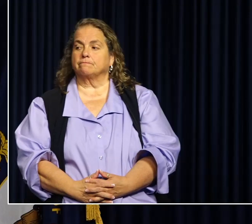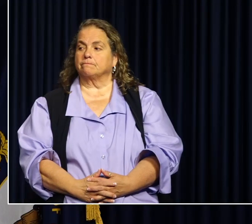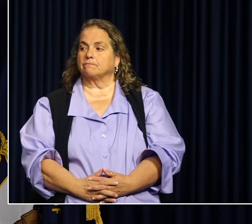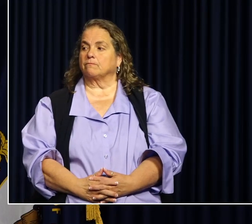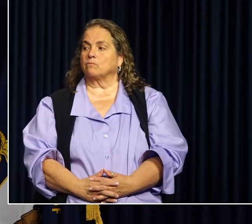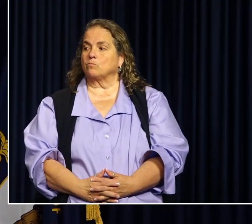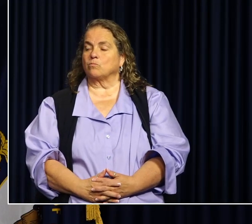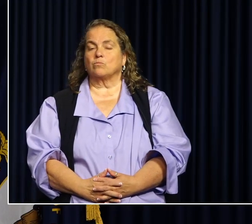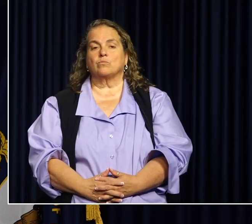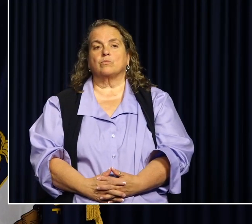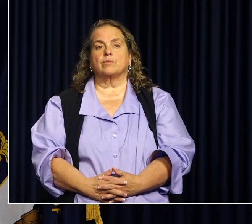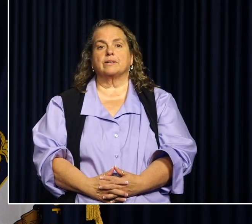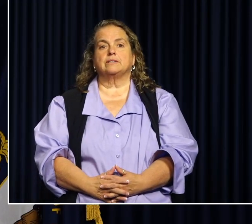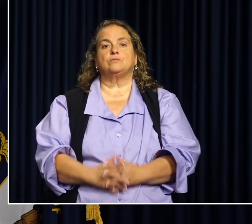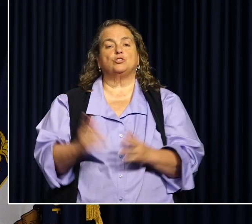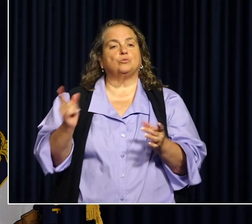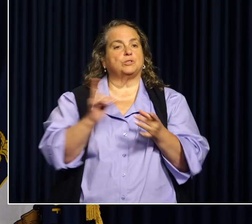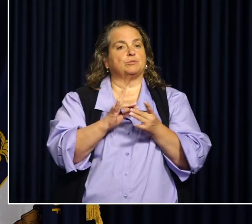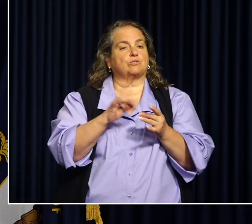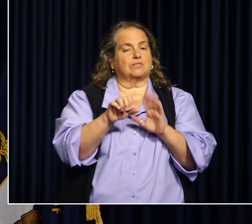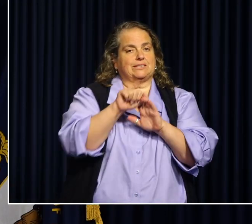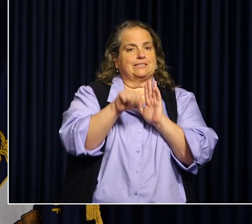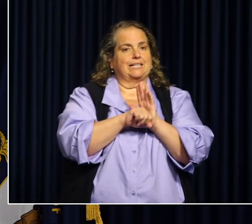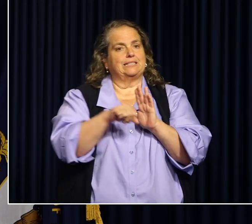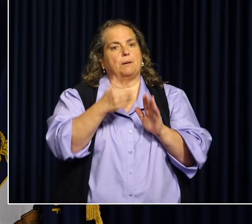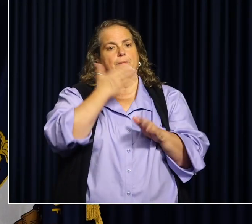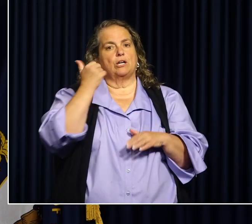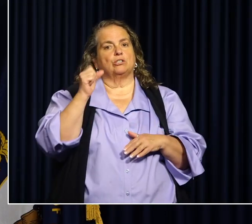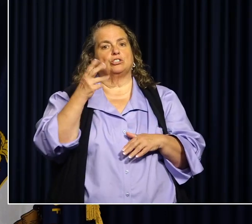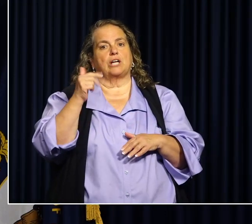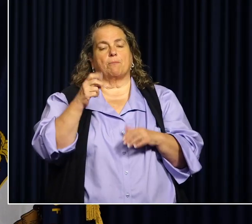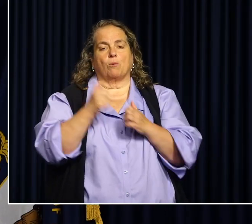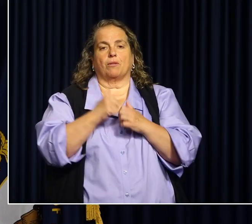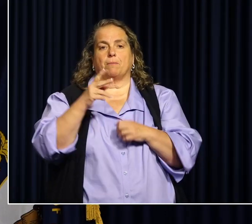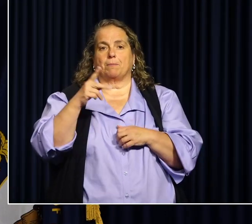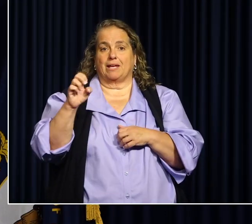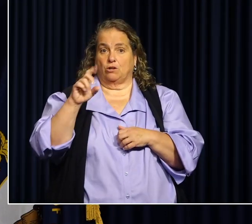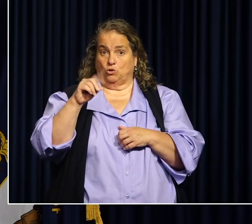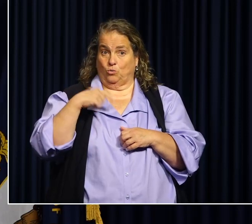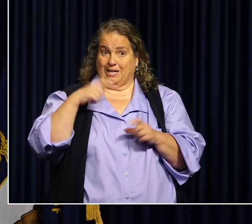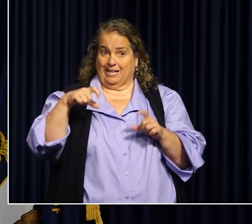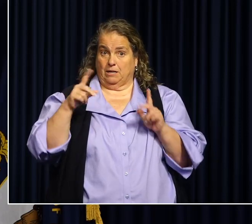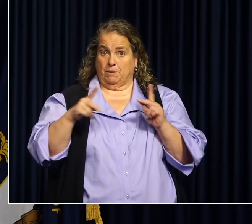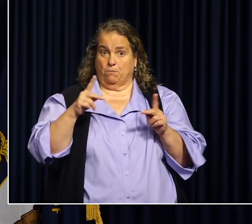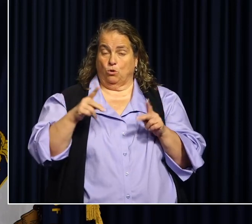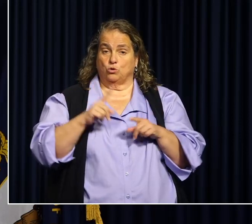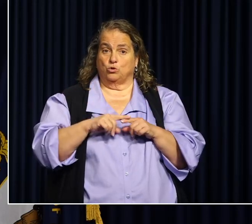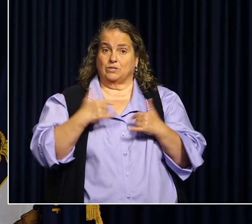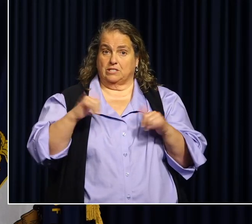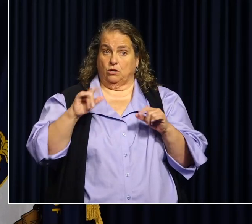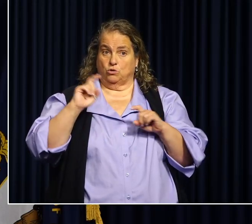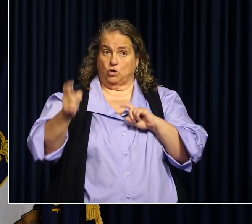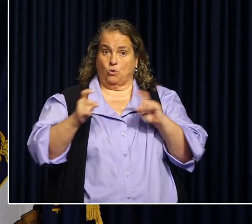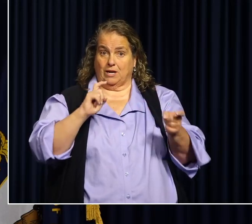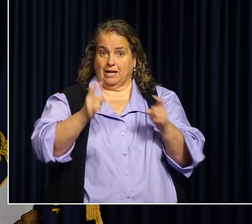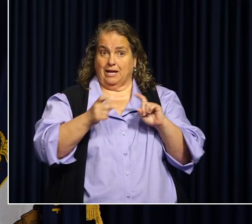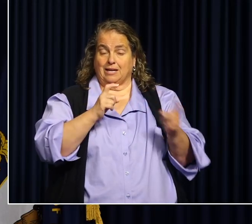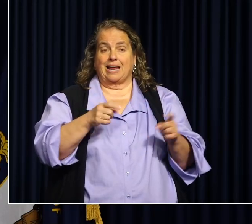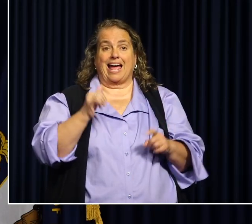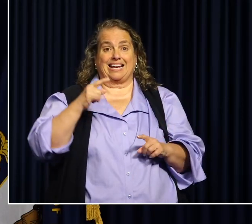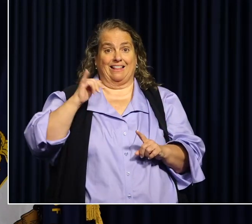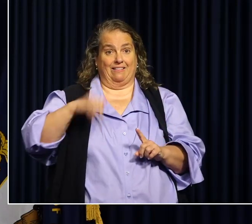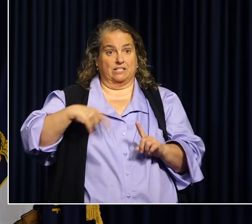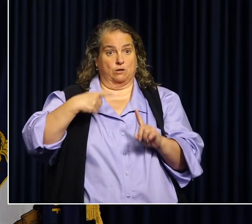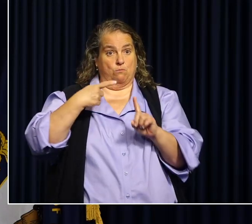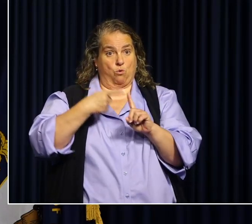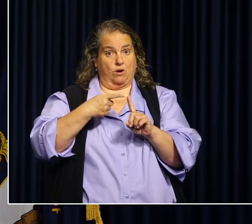We mentioned that the state is in better shape regarding PPE. However, do we still need people to step up and donate? At this point,